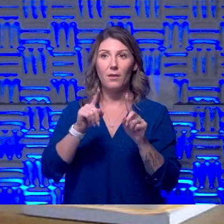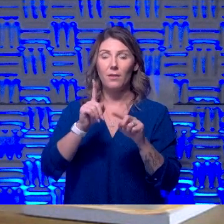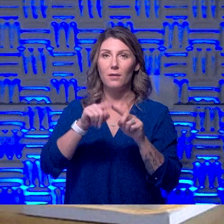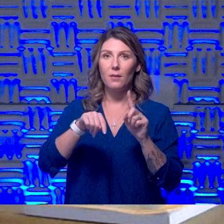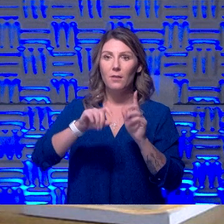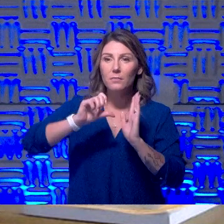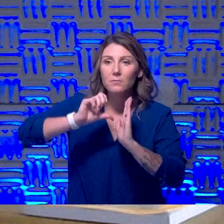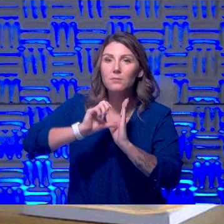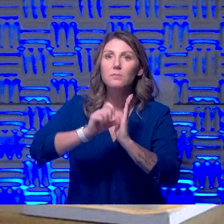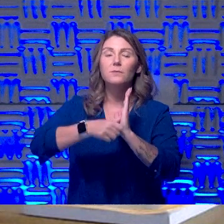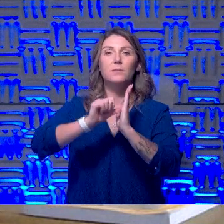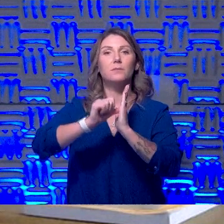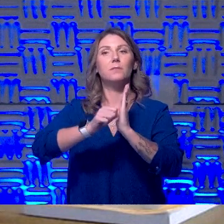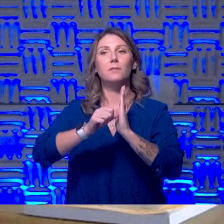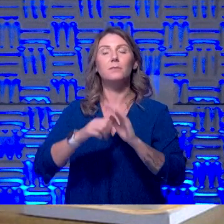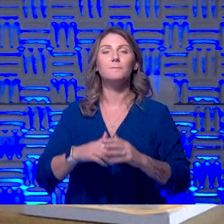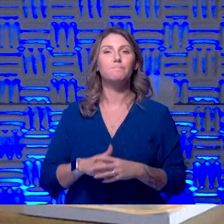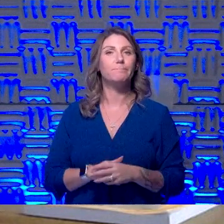that.